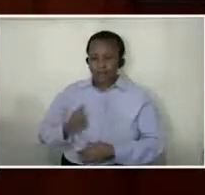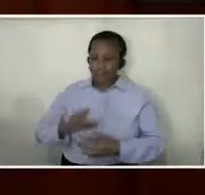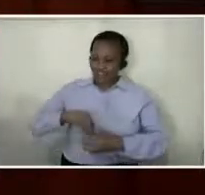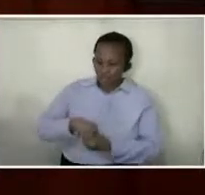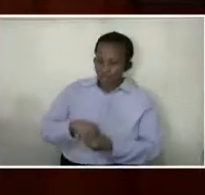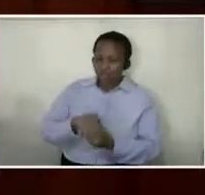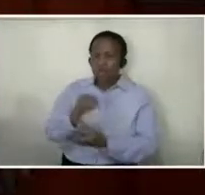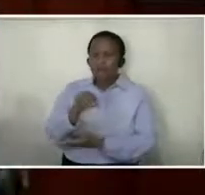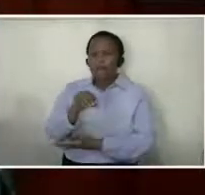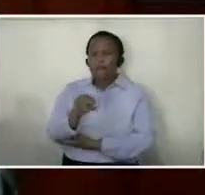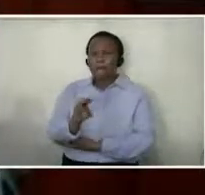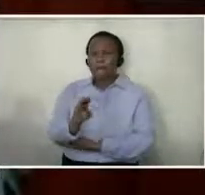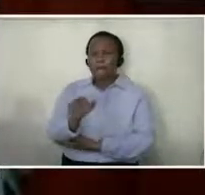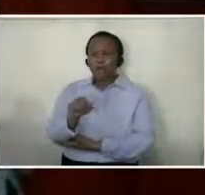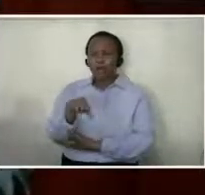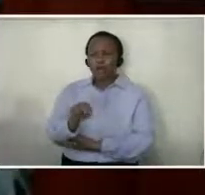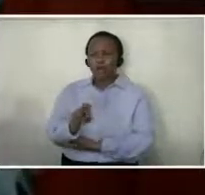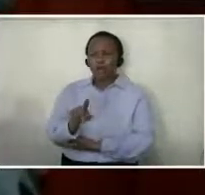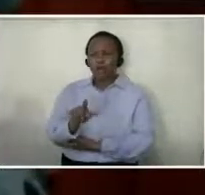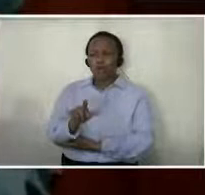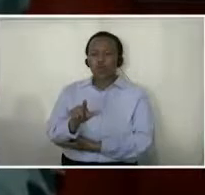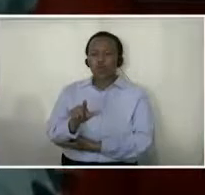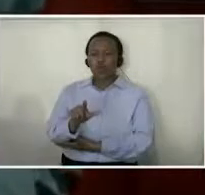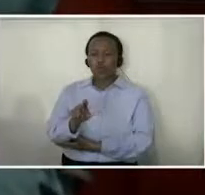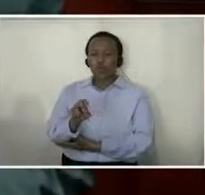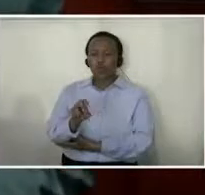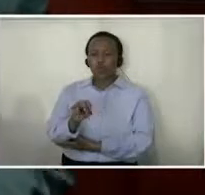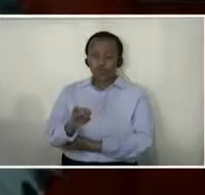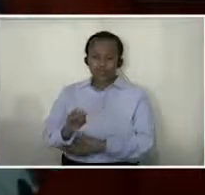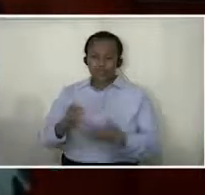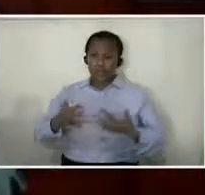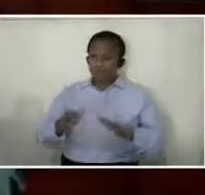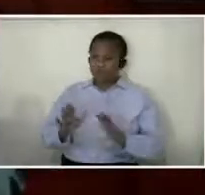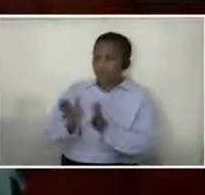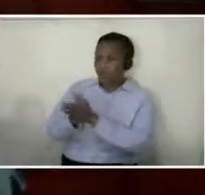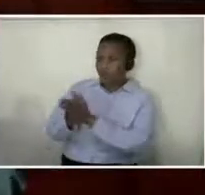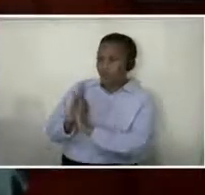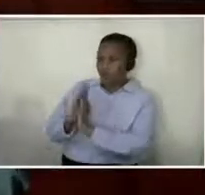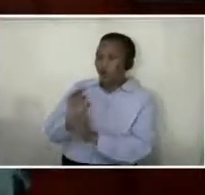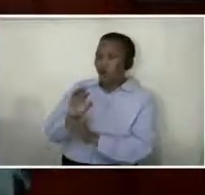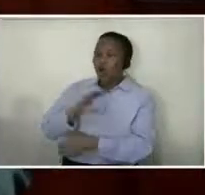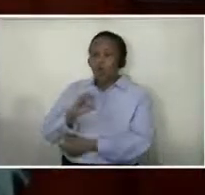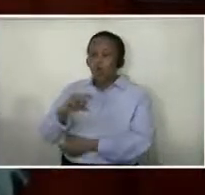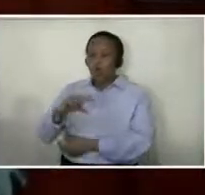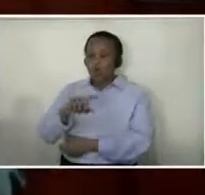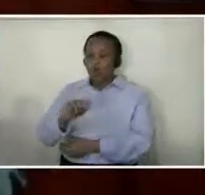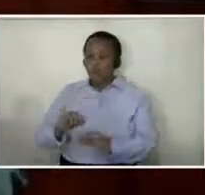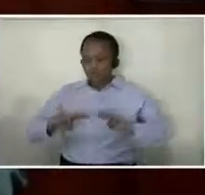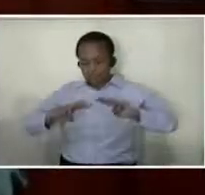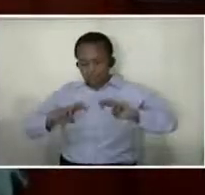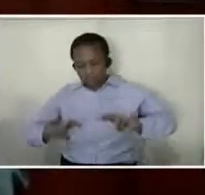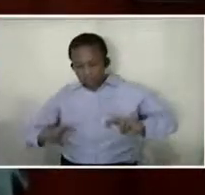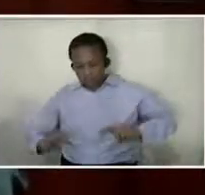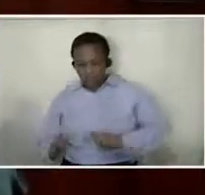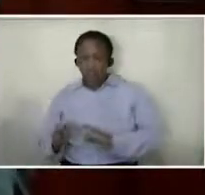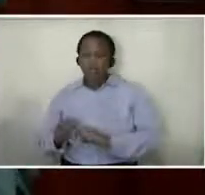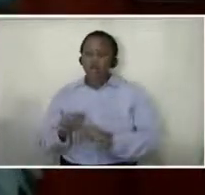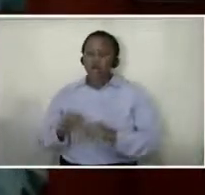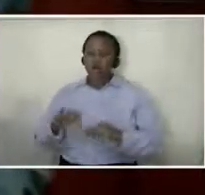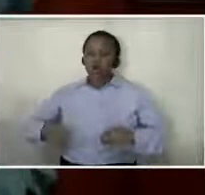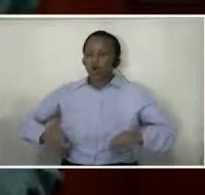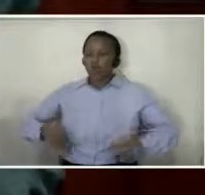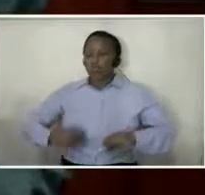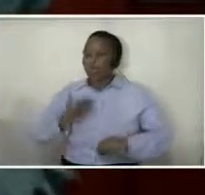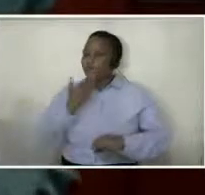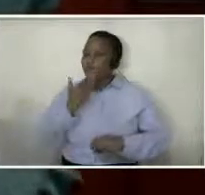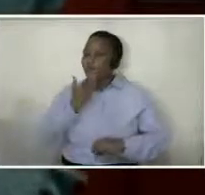the DA called on the MEC for COCTA to investigate the alleged corrupt practices by the mayor